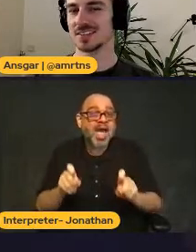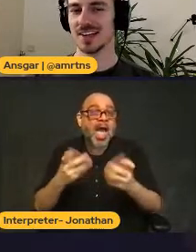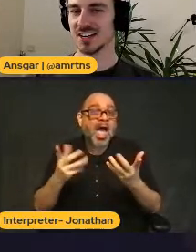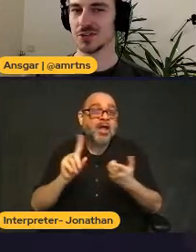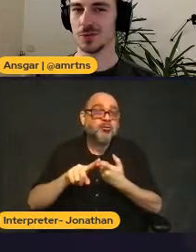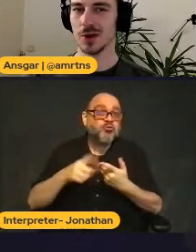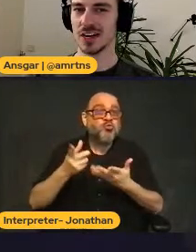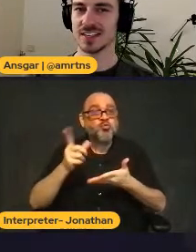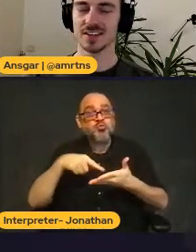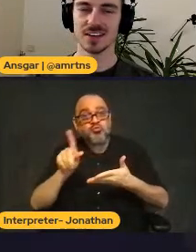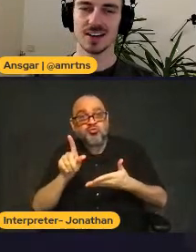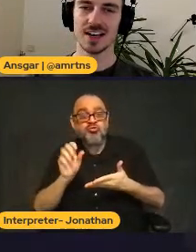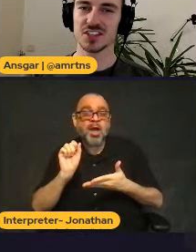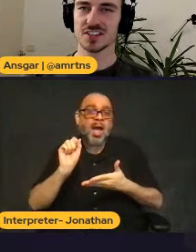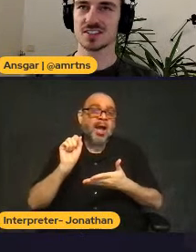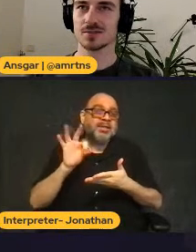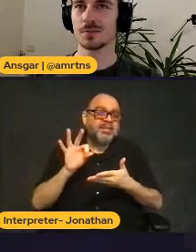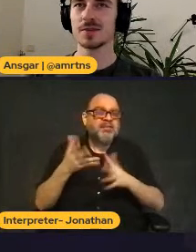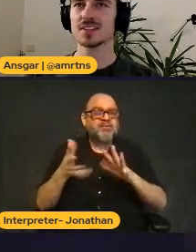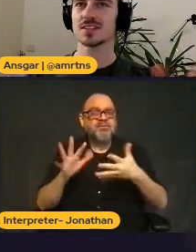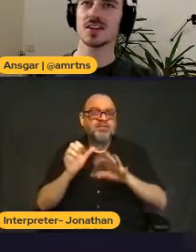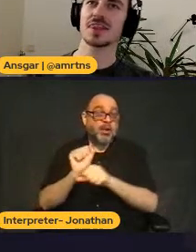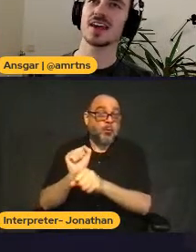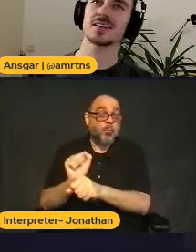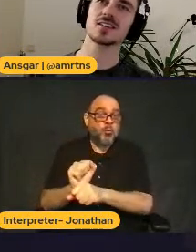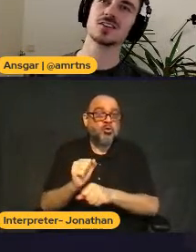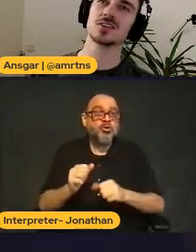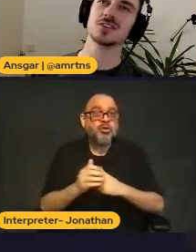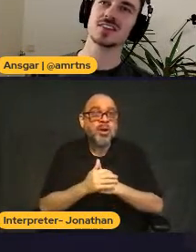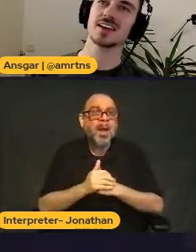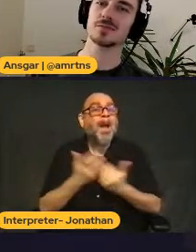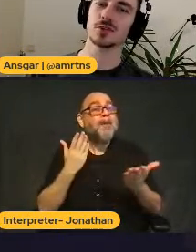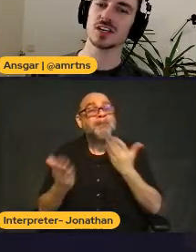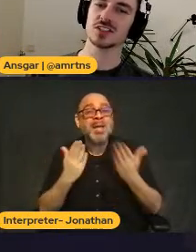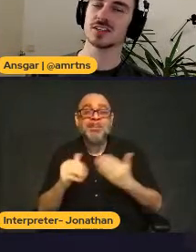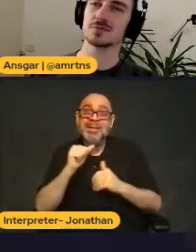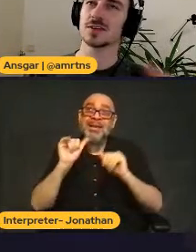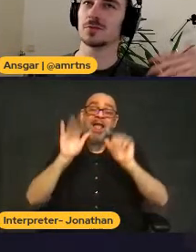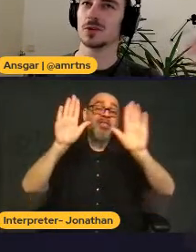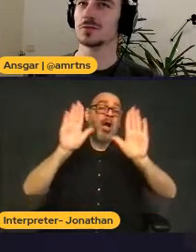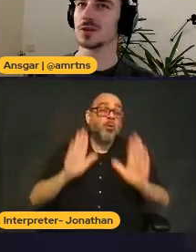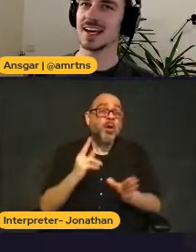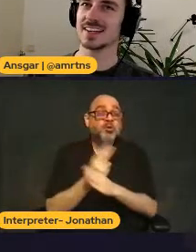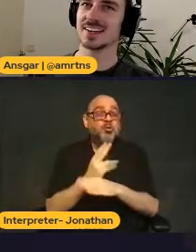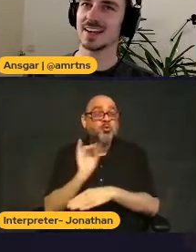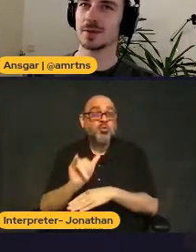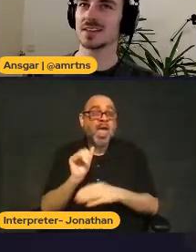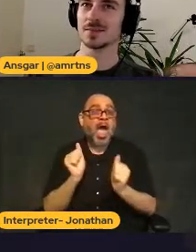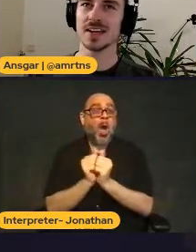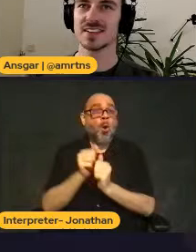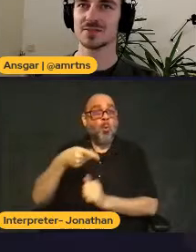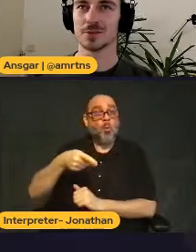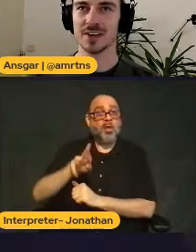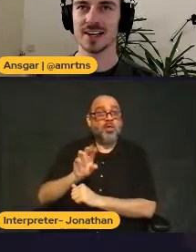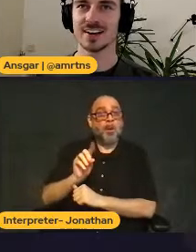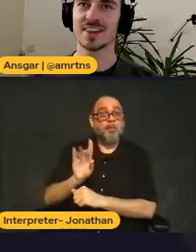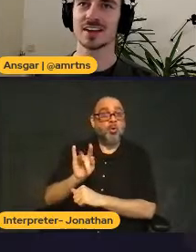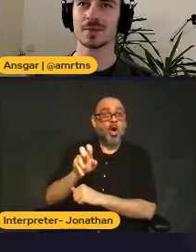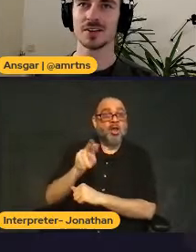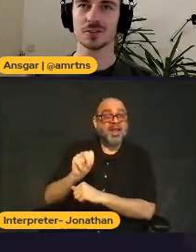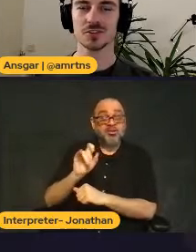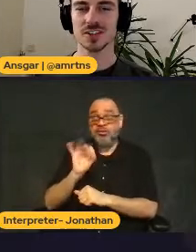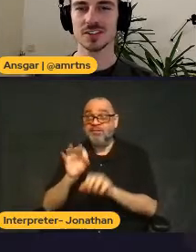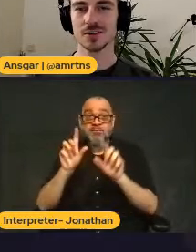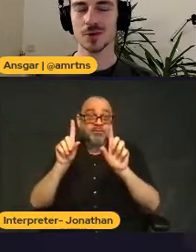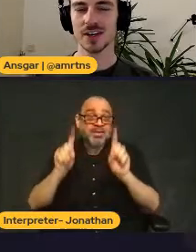whether it actually worked. And maybe it's not that good to use that in production. If someone would add a database and my test would fail and I think